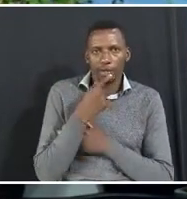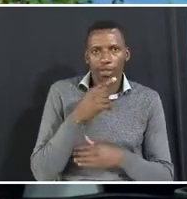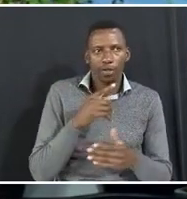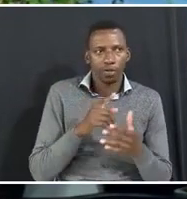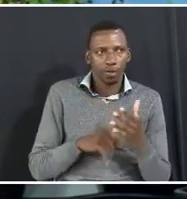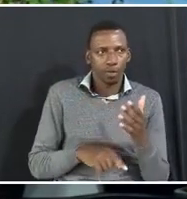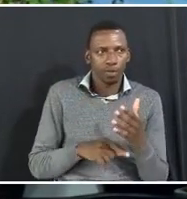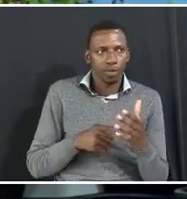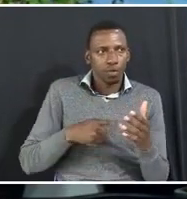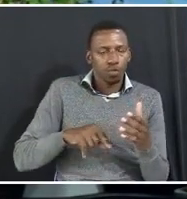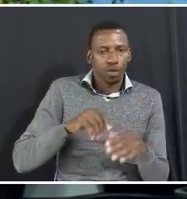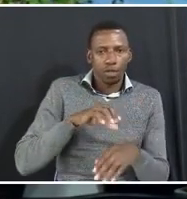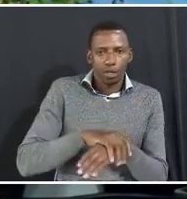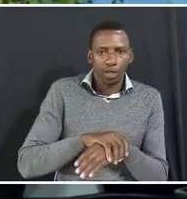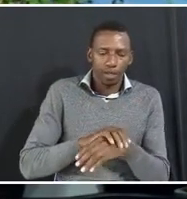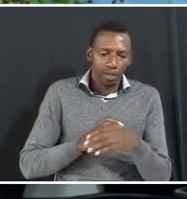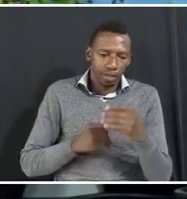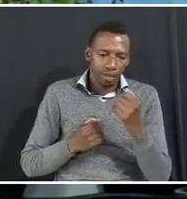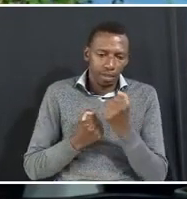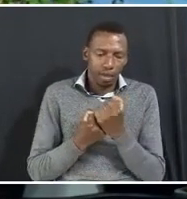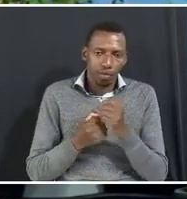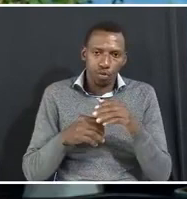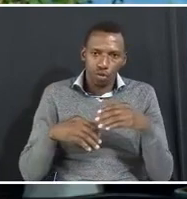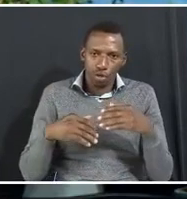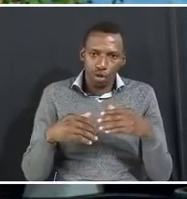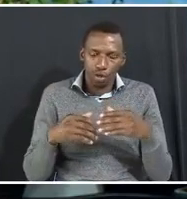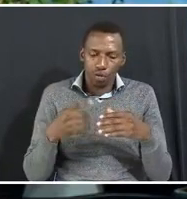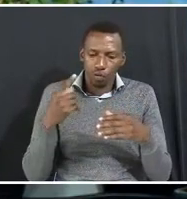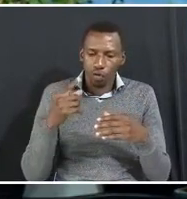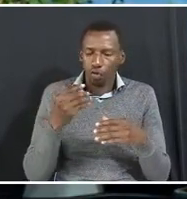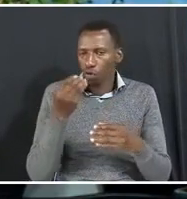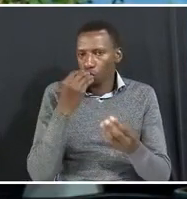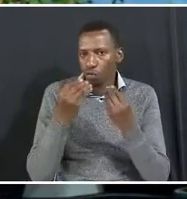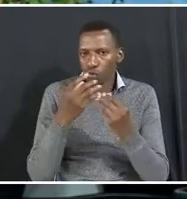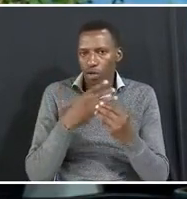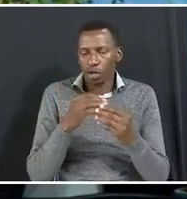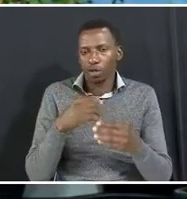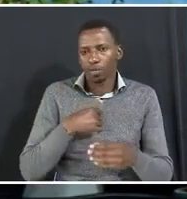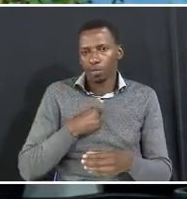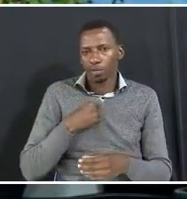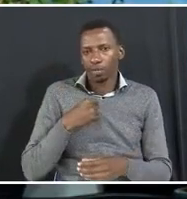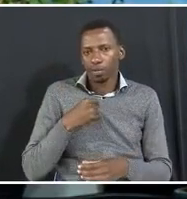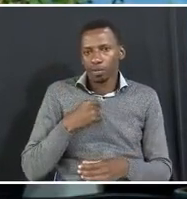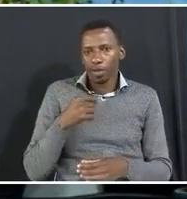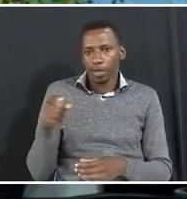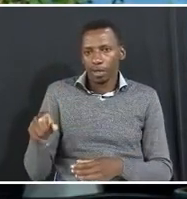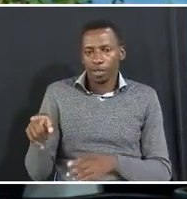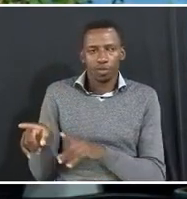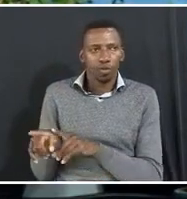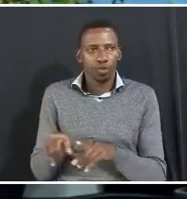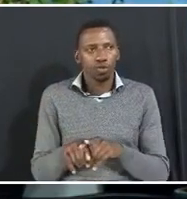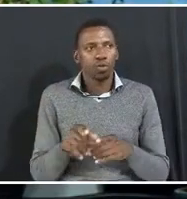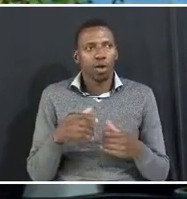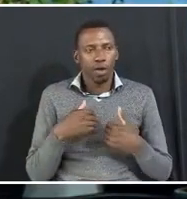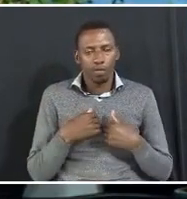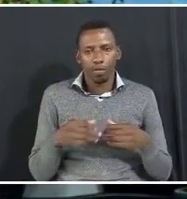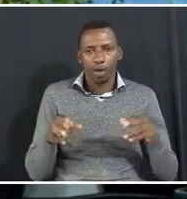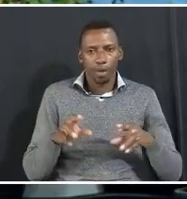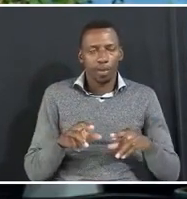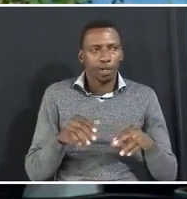we get support in terms of food and clothing. This has also happened to us in the deaconate department.